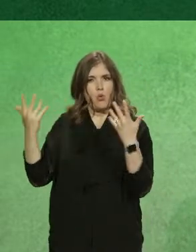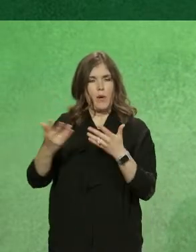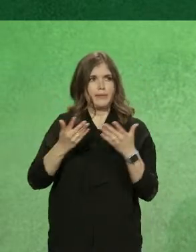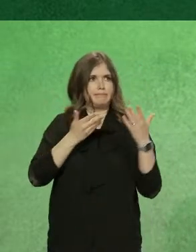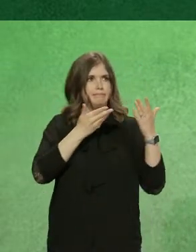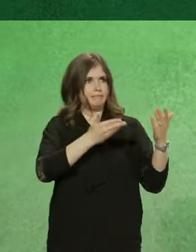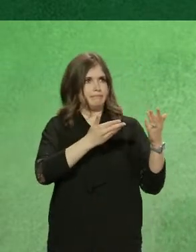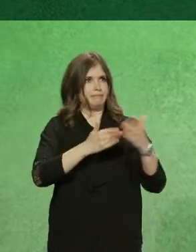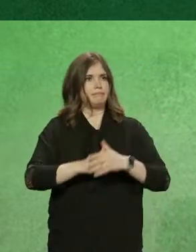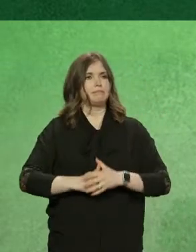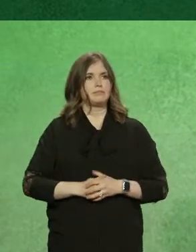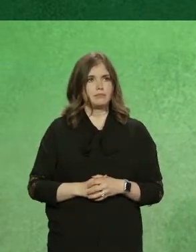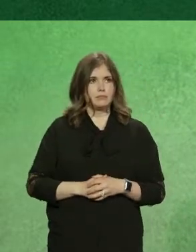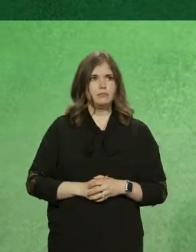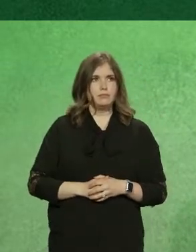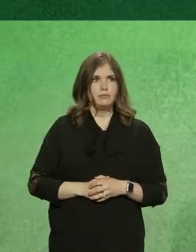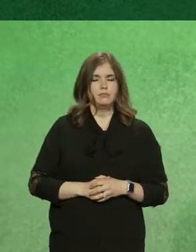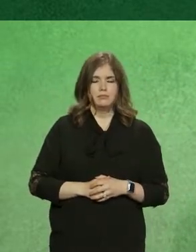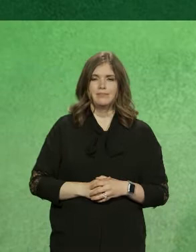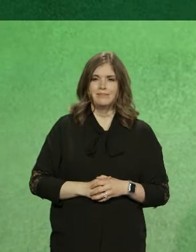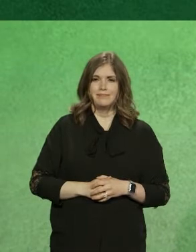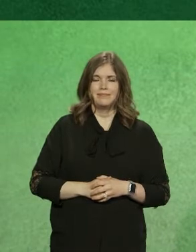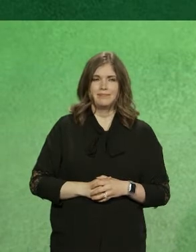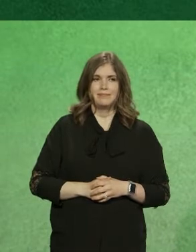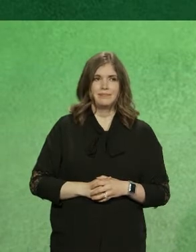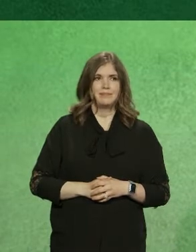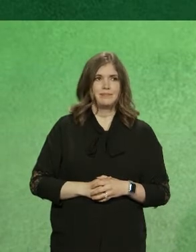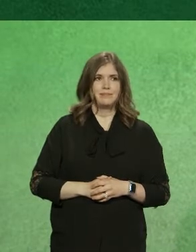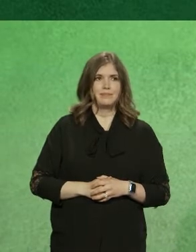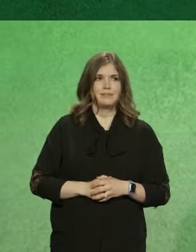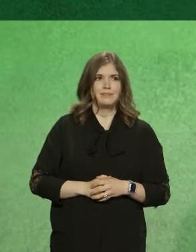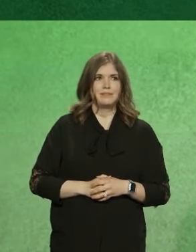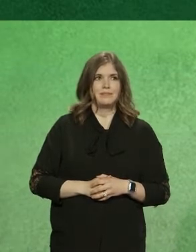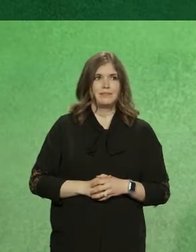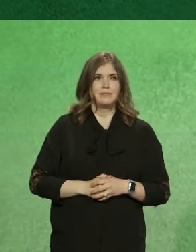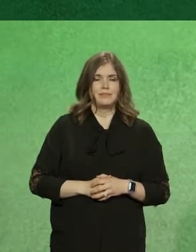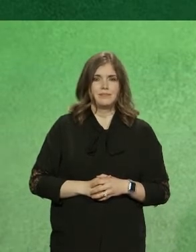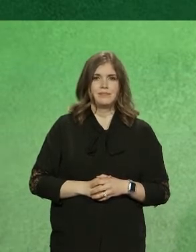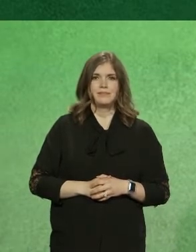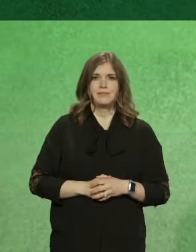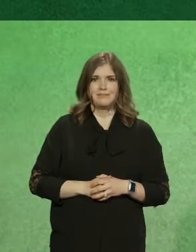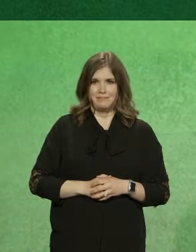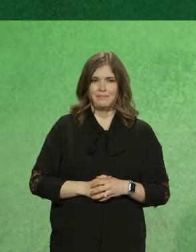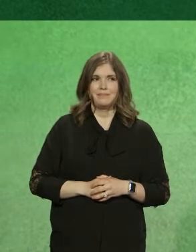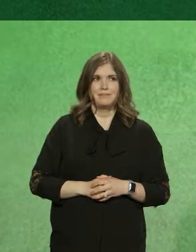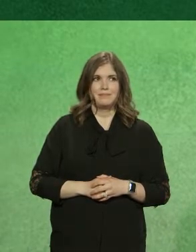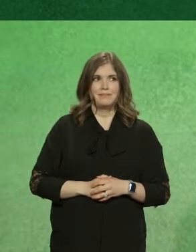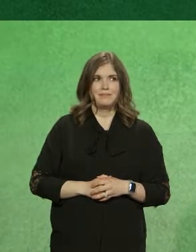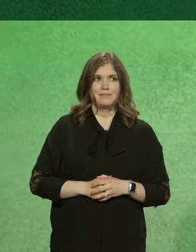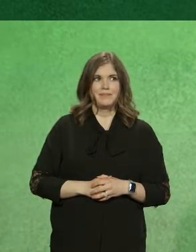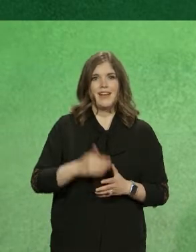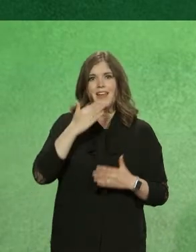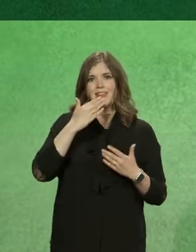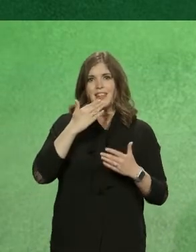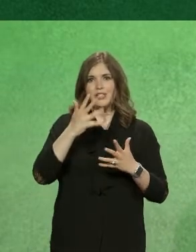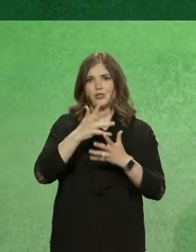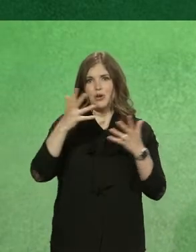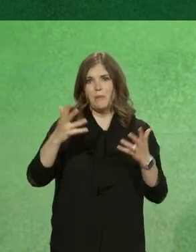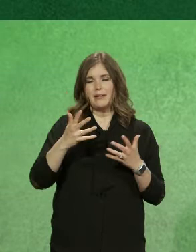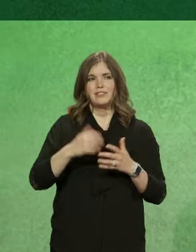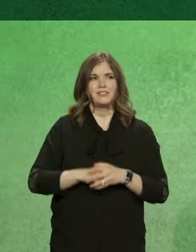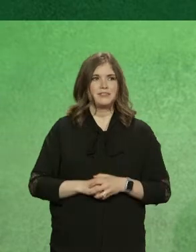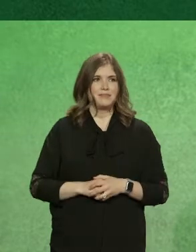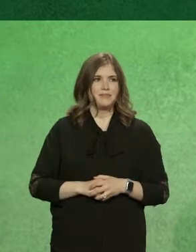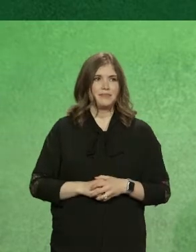Ndejje University, Ibrahim Chikomeko, Mechanical Engineering, Makerere University. Thank you very